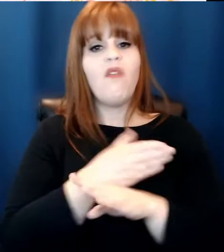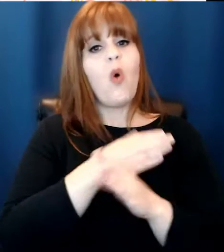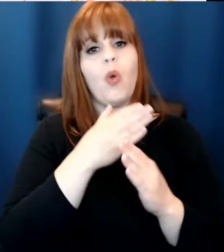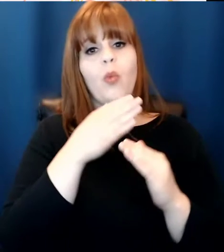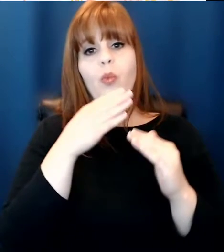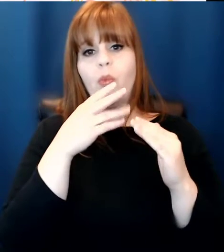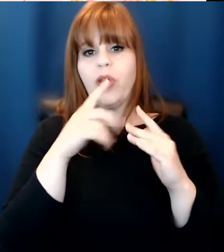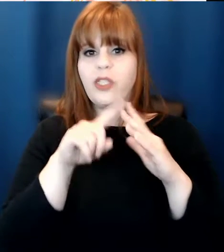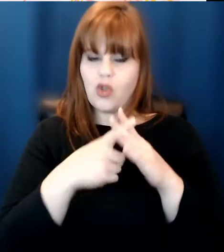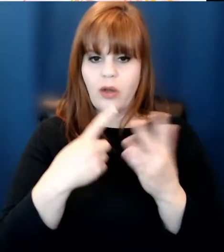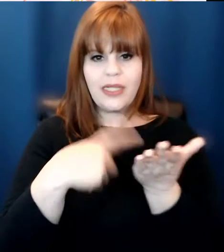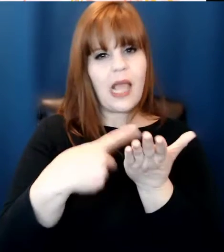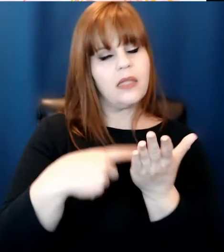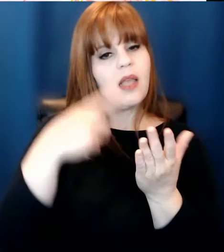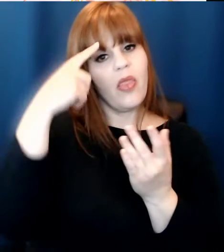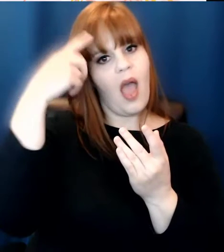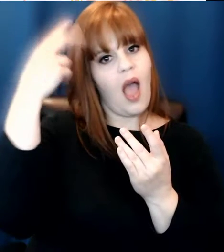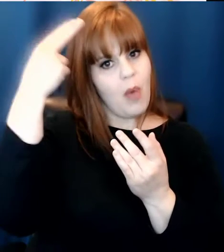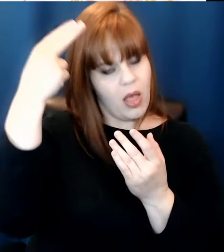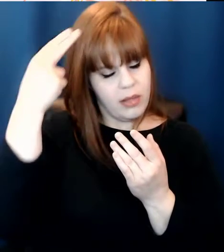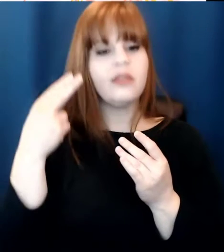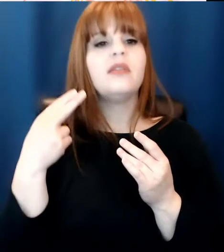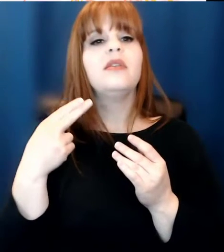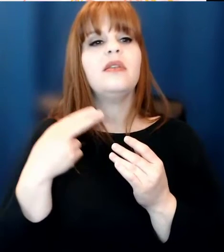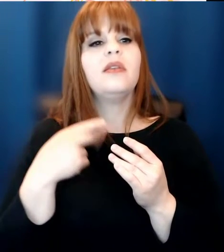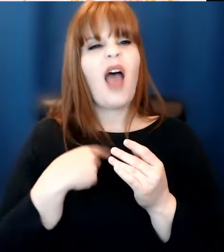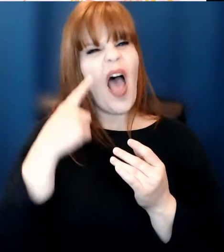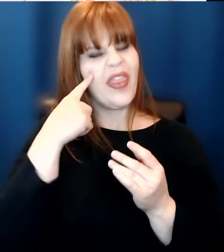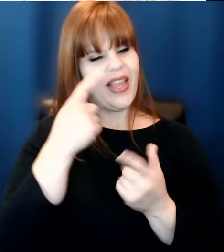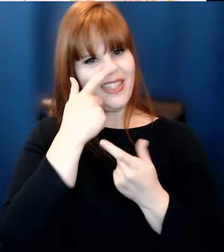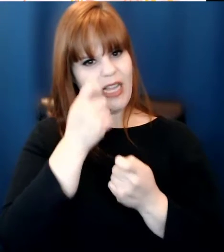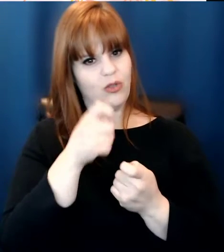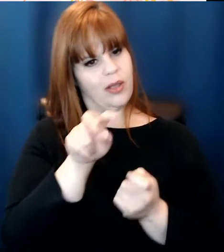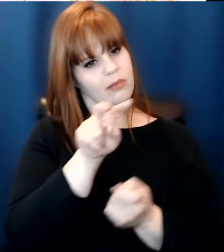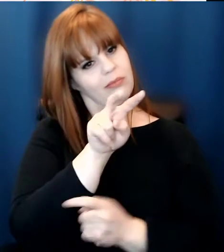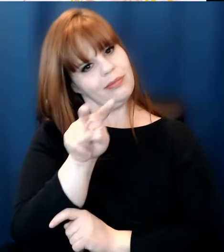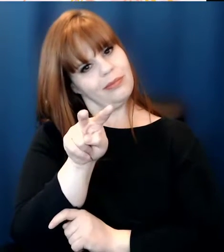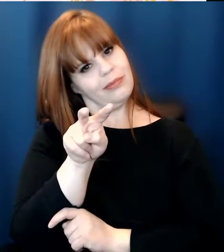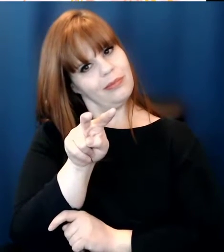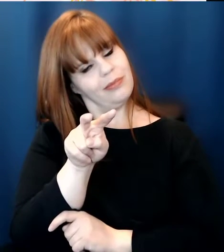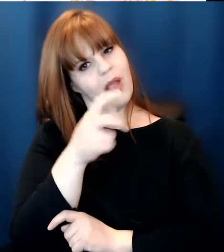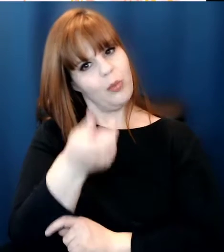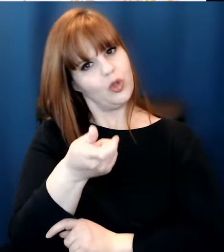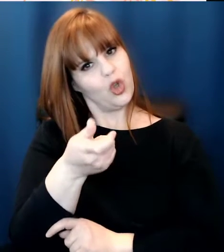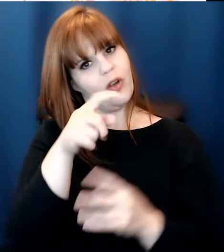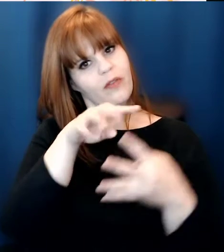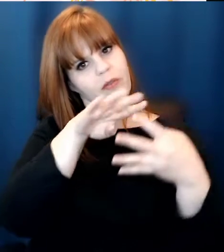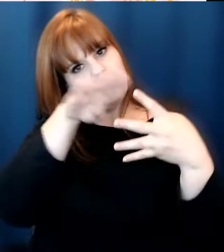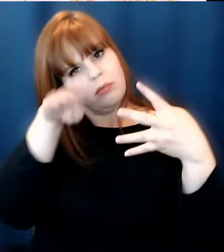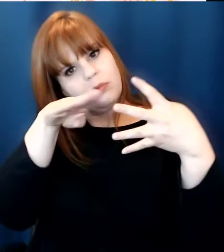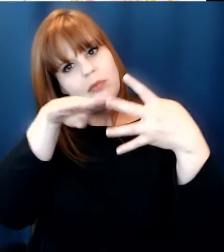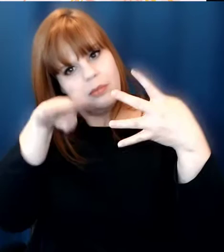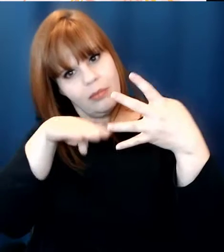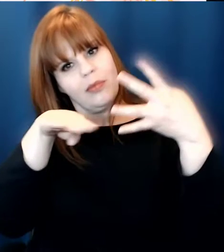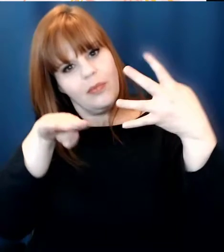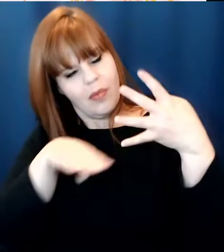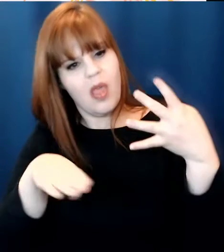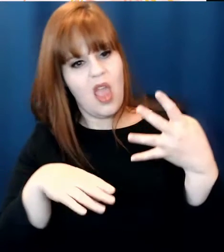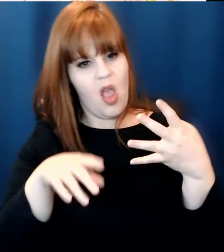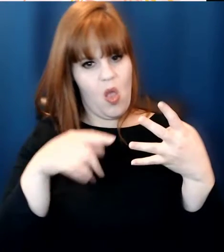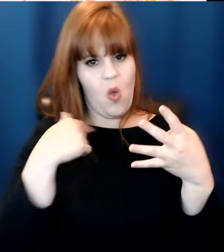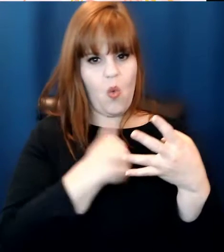get into our hypothesis, I think it's pretty interesting to look at these. And so we can look at